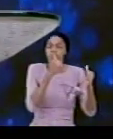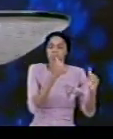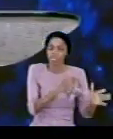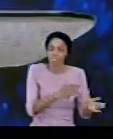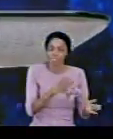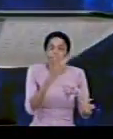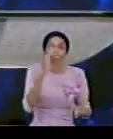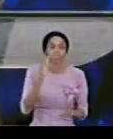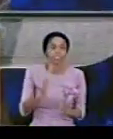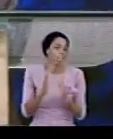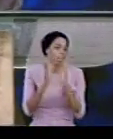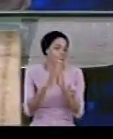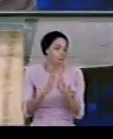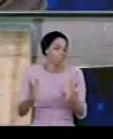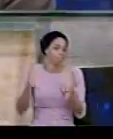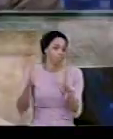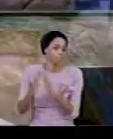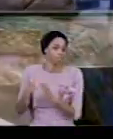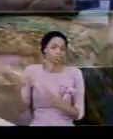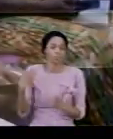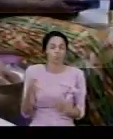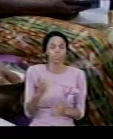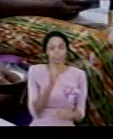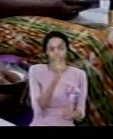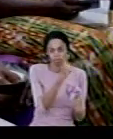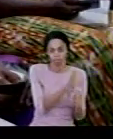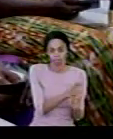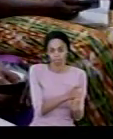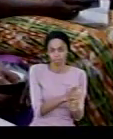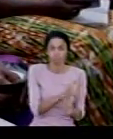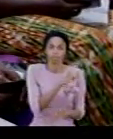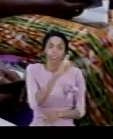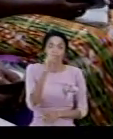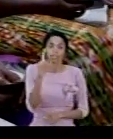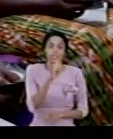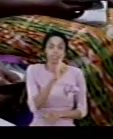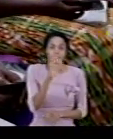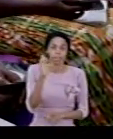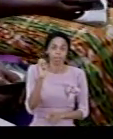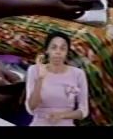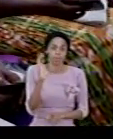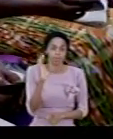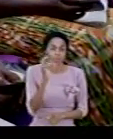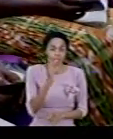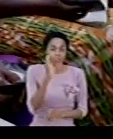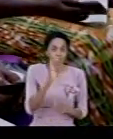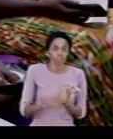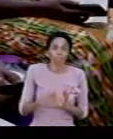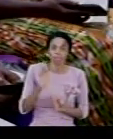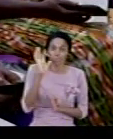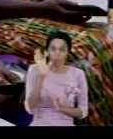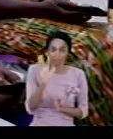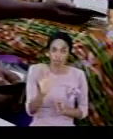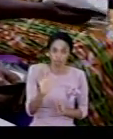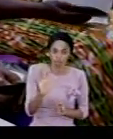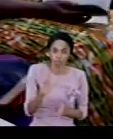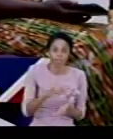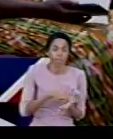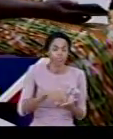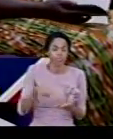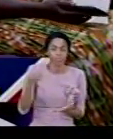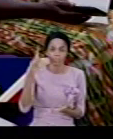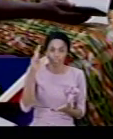habitation of the just. Zechariah chapter 5, we're reading from verse